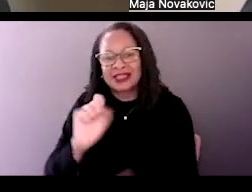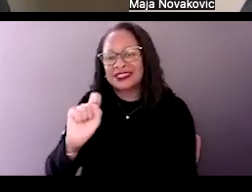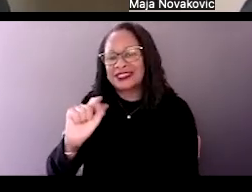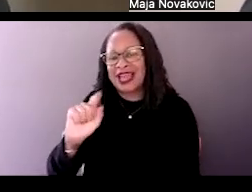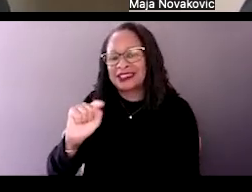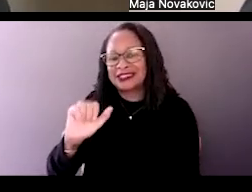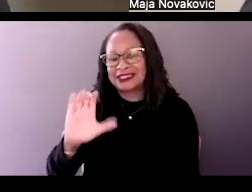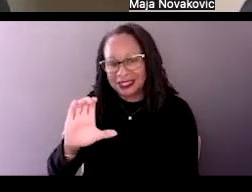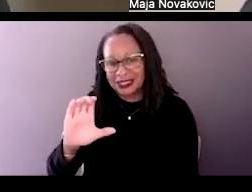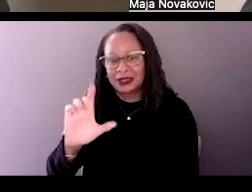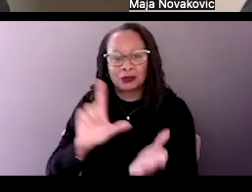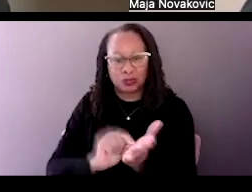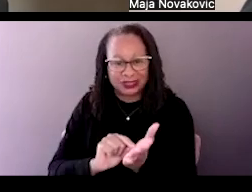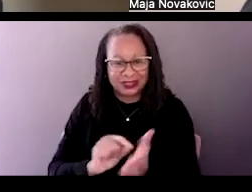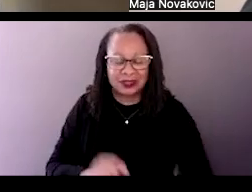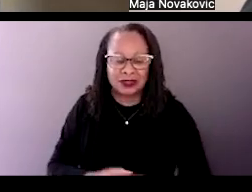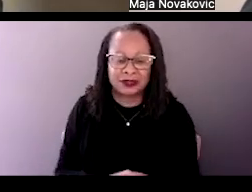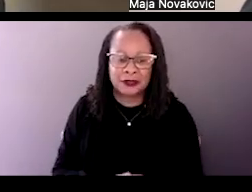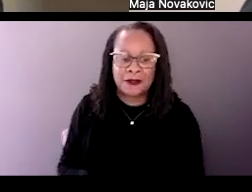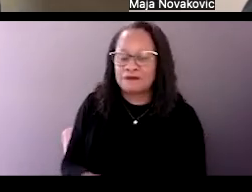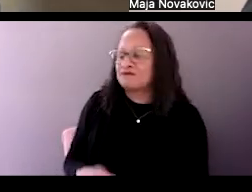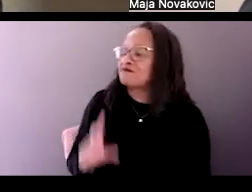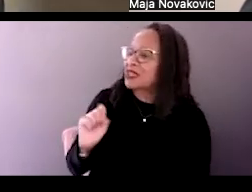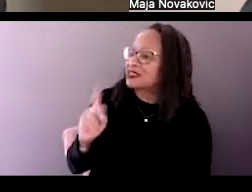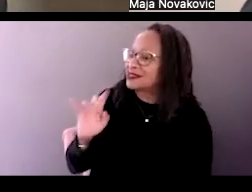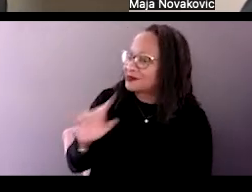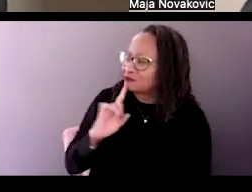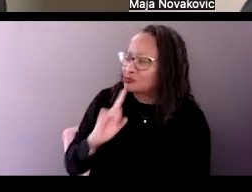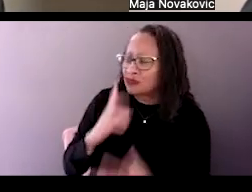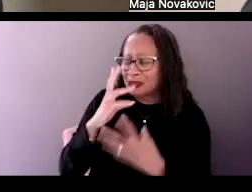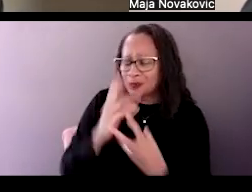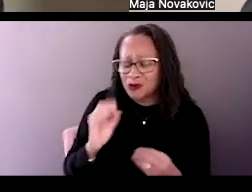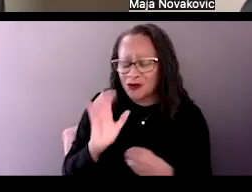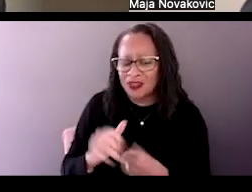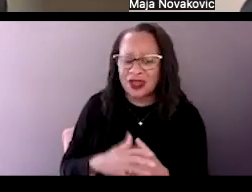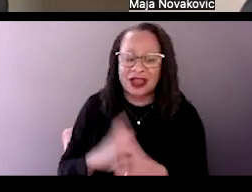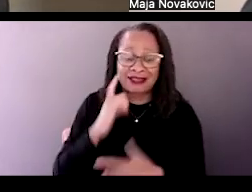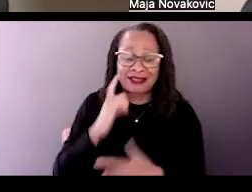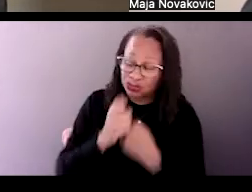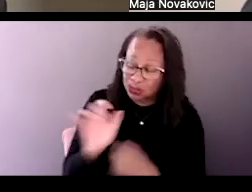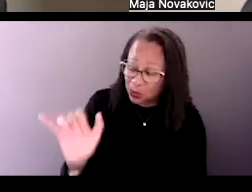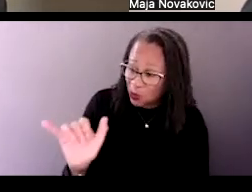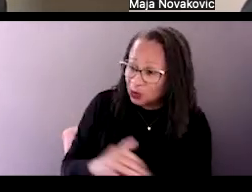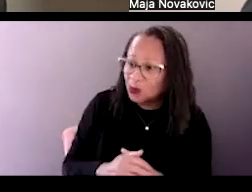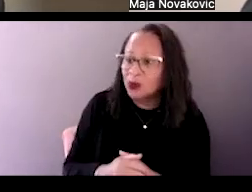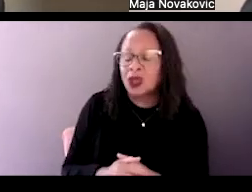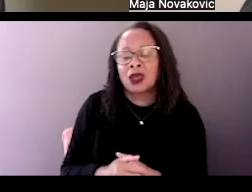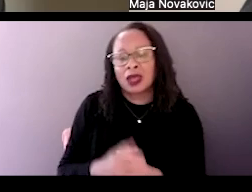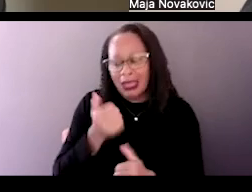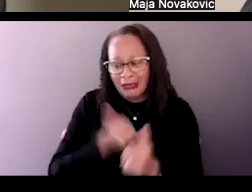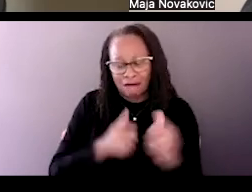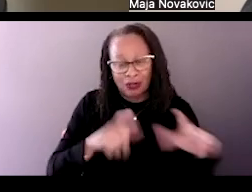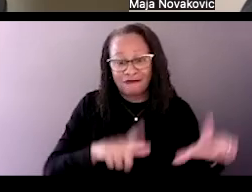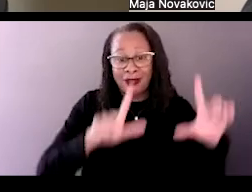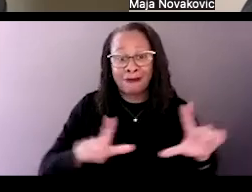Mm. I mean, it's really quite beautiful. And it's interesting because I think every frame of